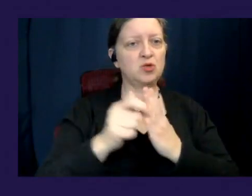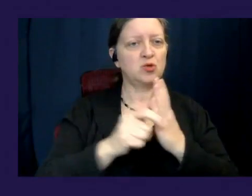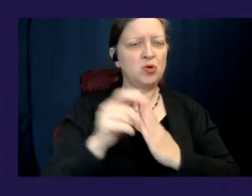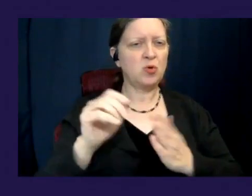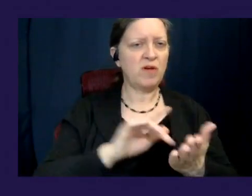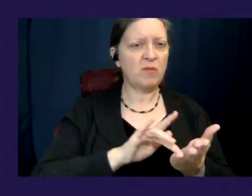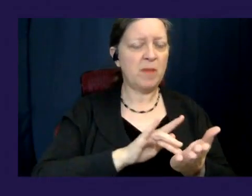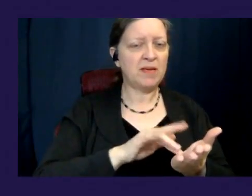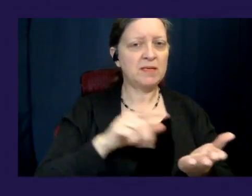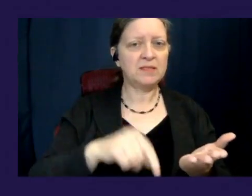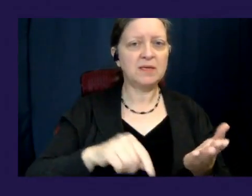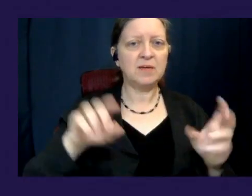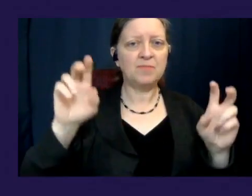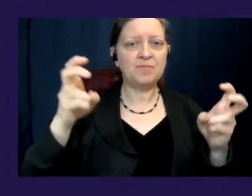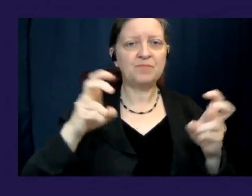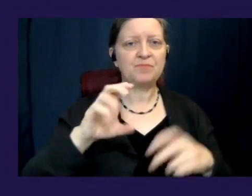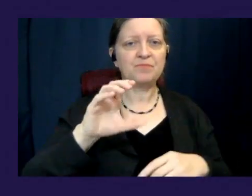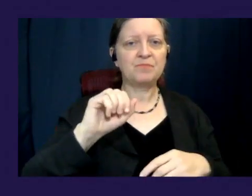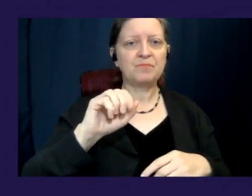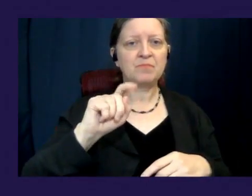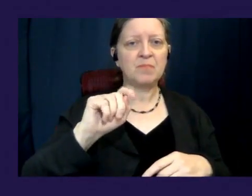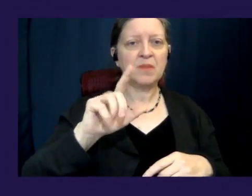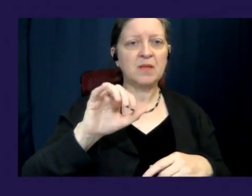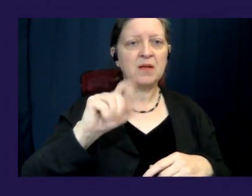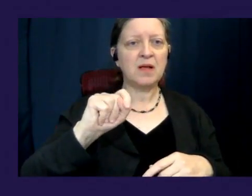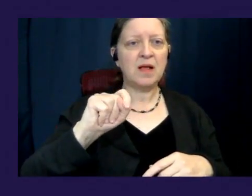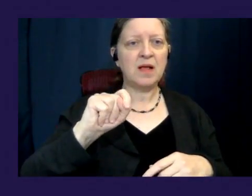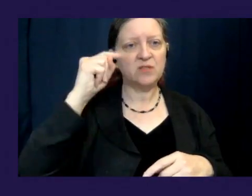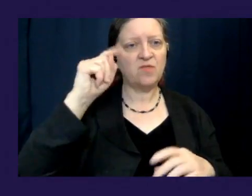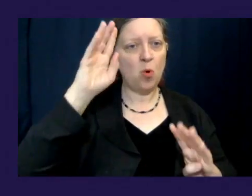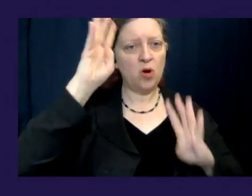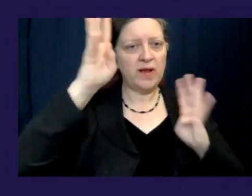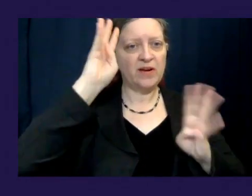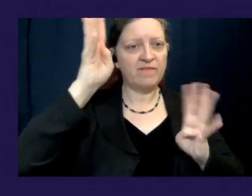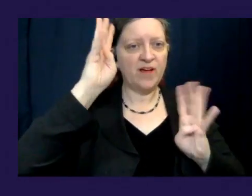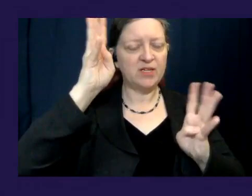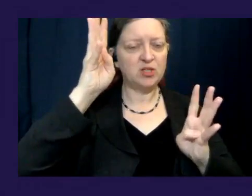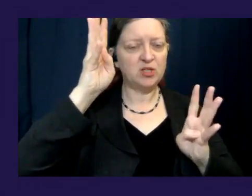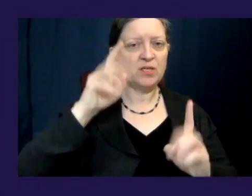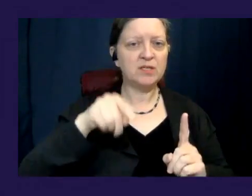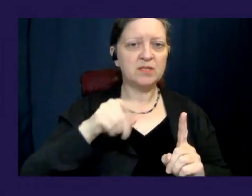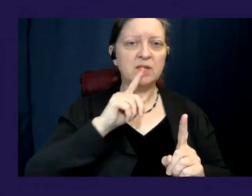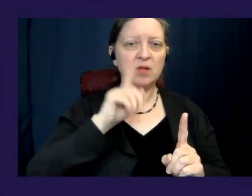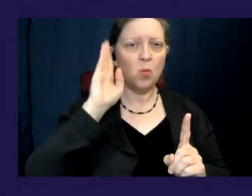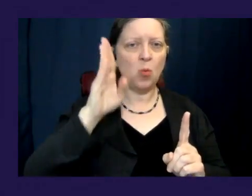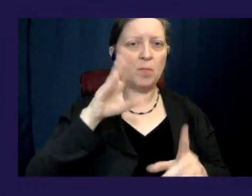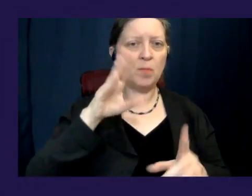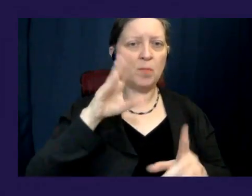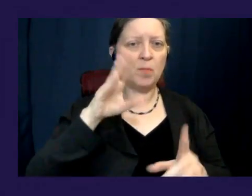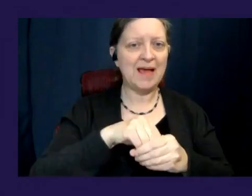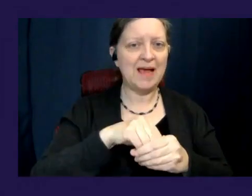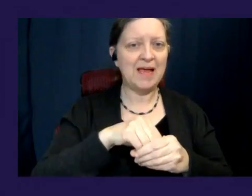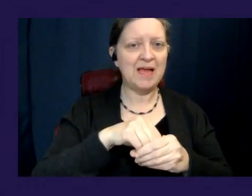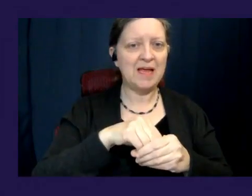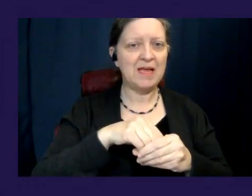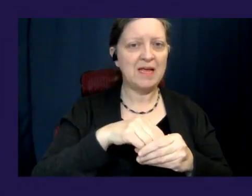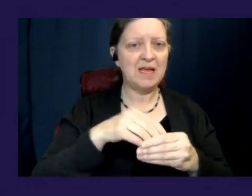Catalyst for Innovations, which will be within this event's